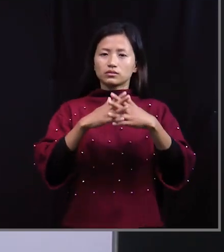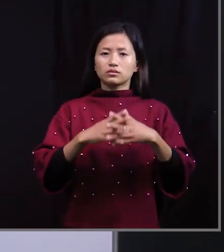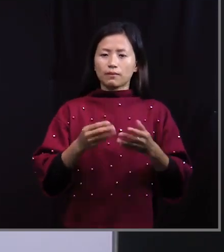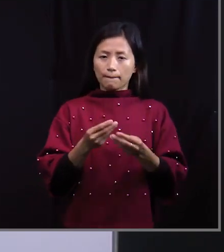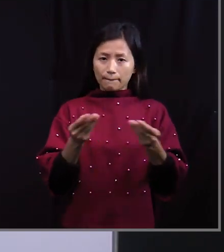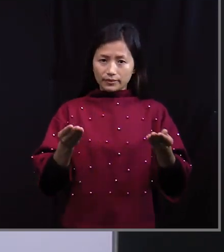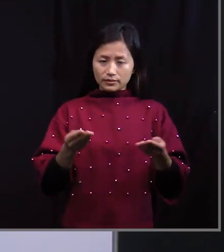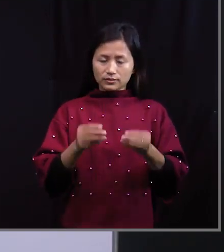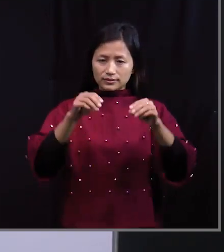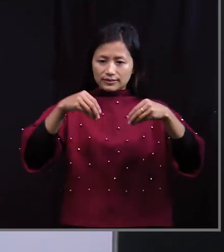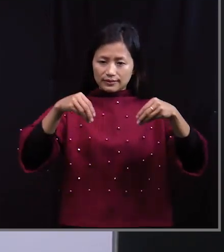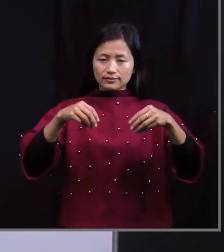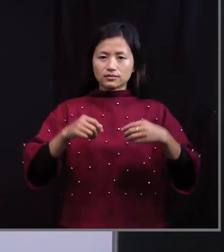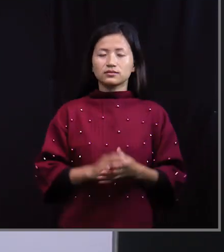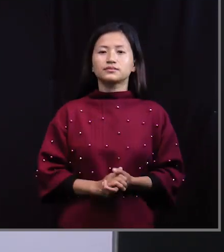your